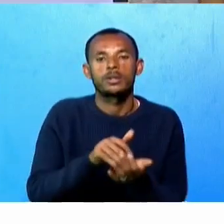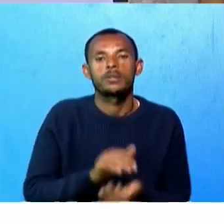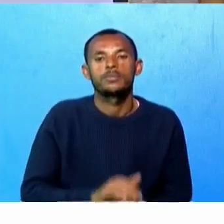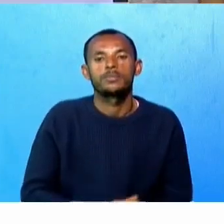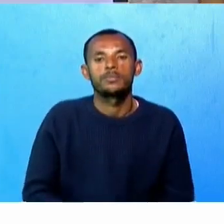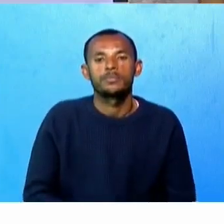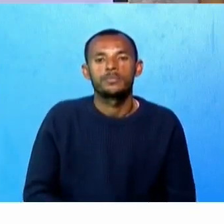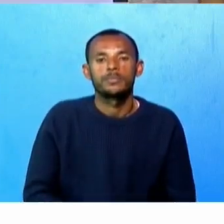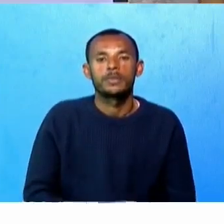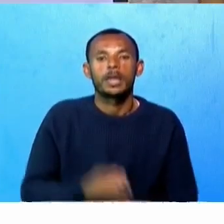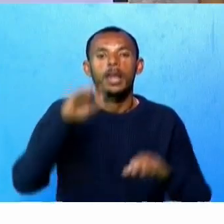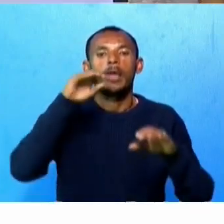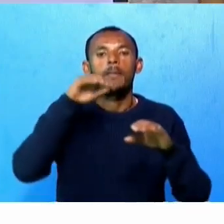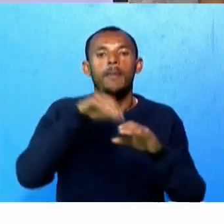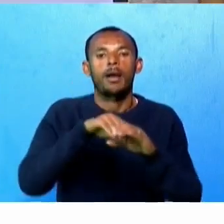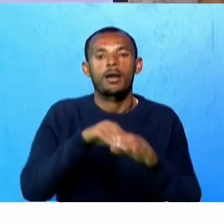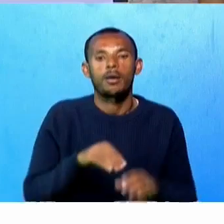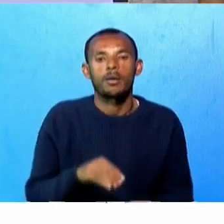in a bank